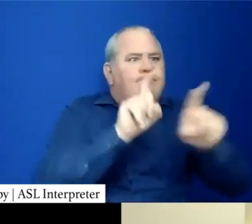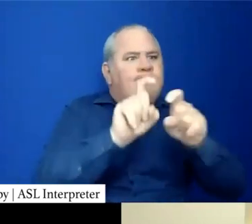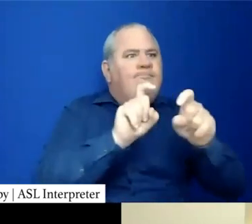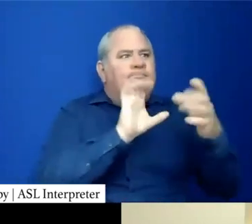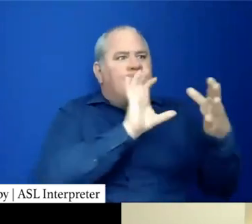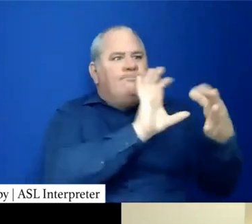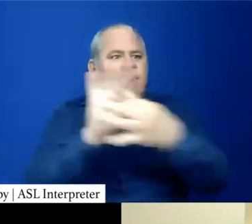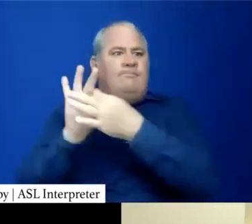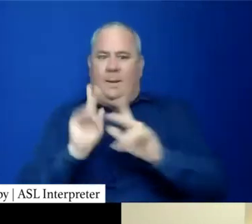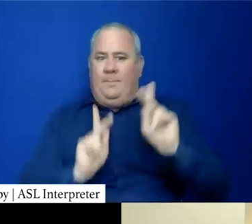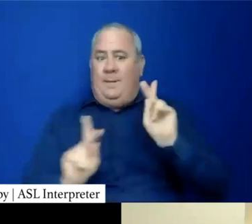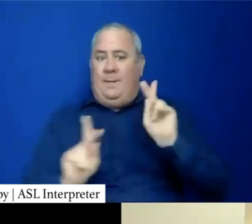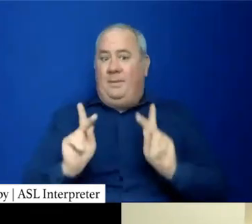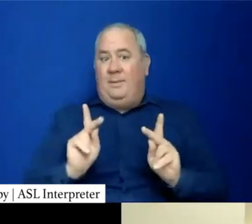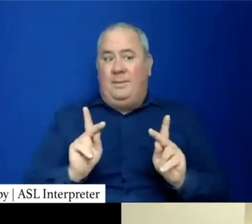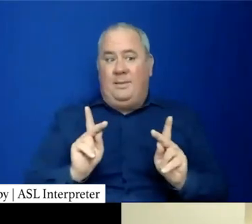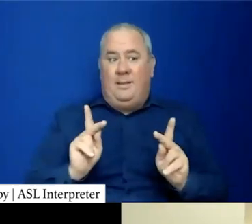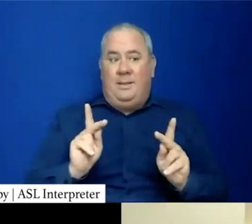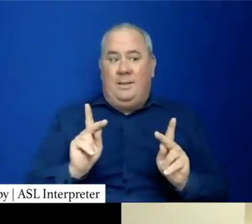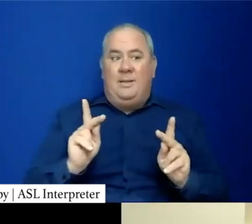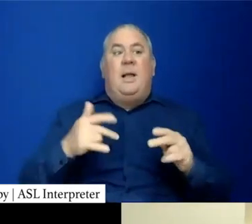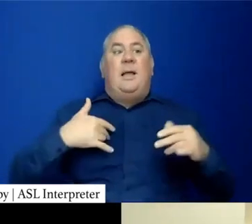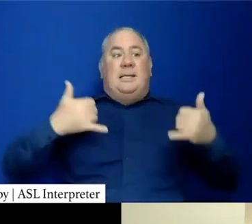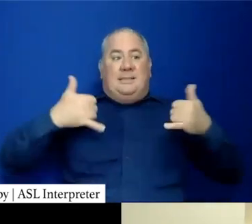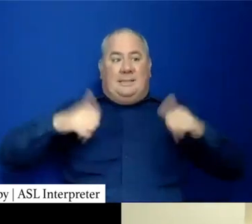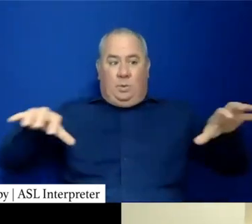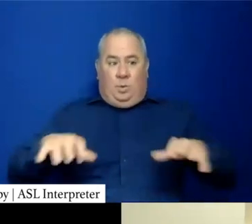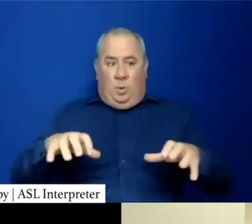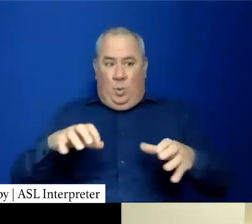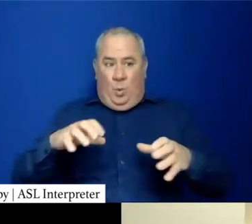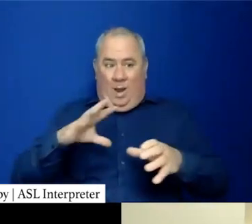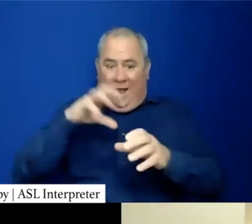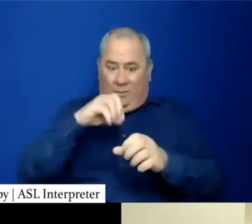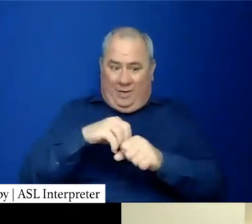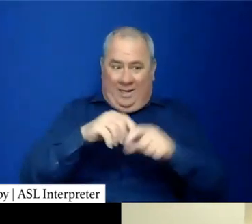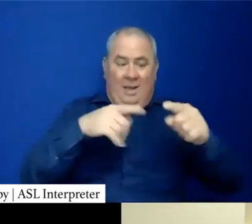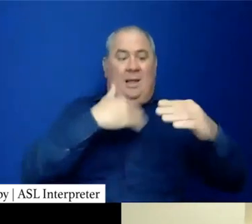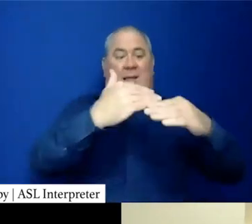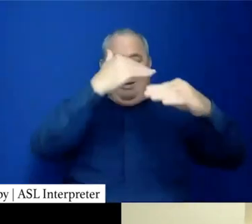and, like, still do all of the things the next week that I wanted to. And I realized,